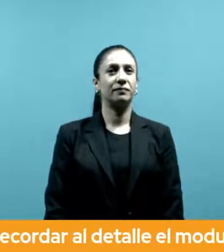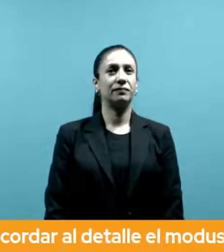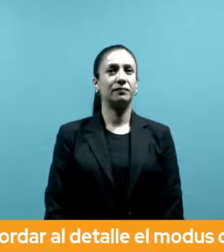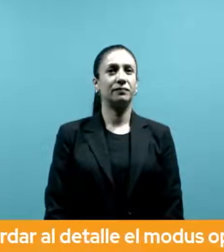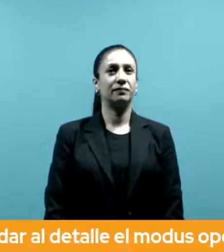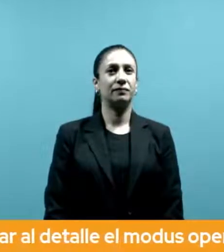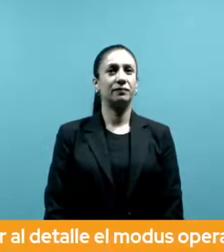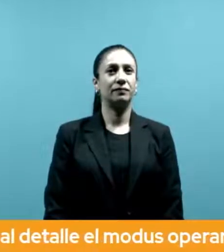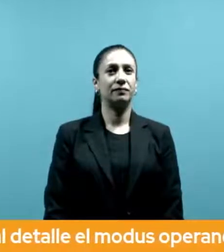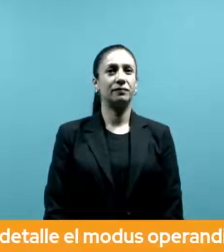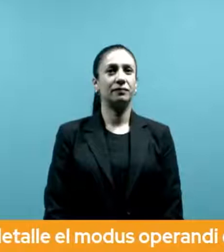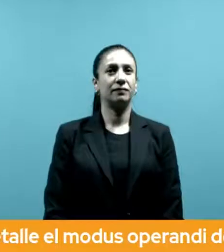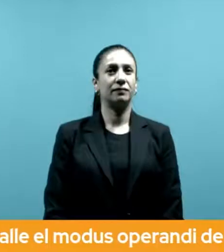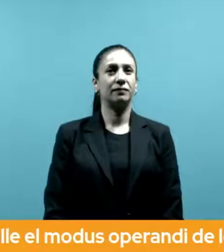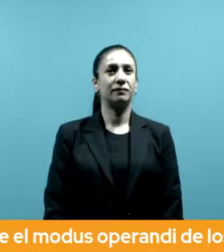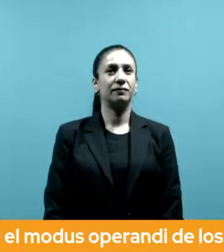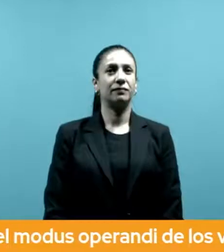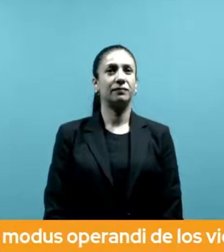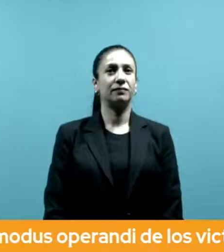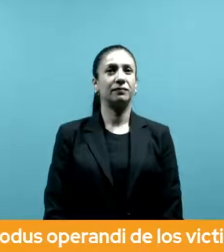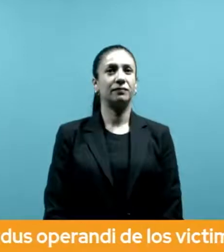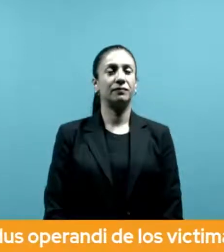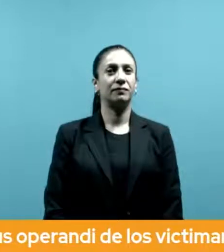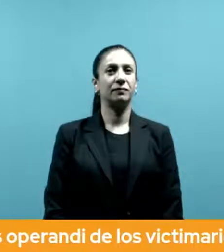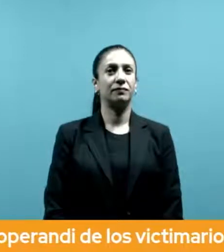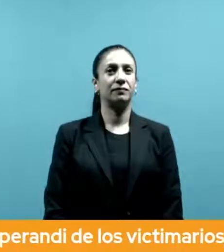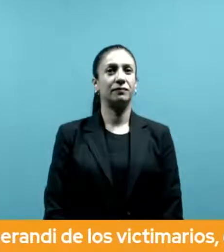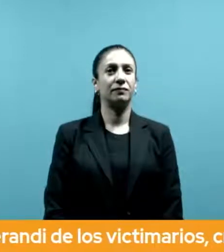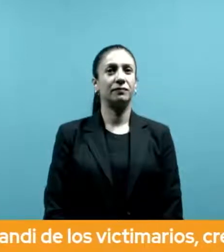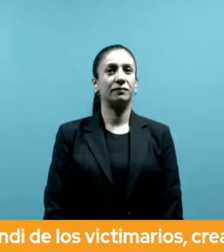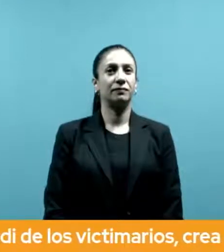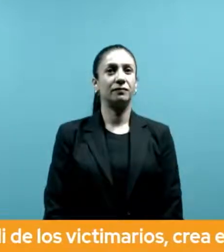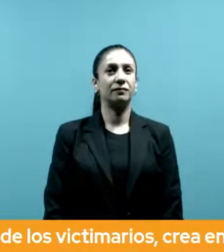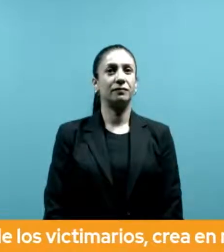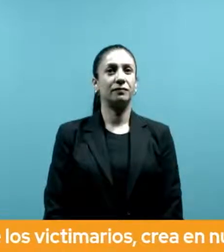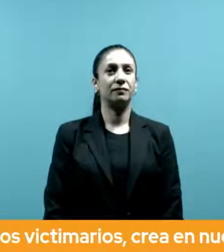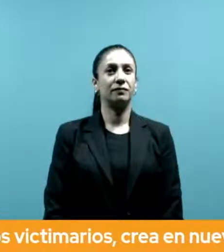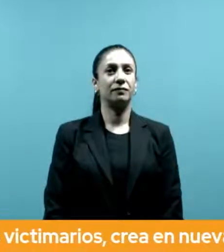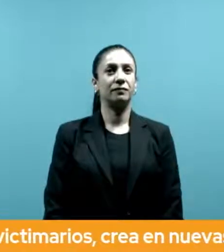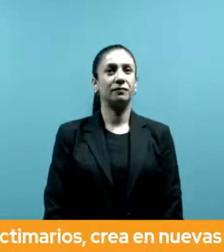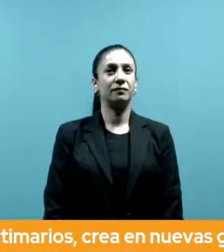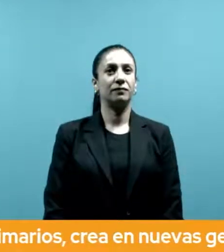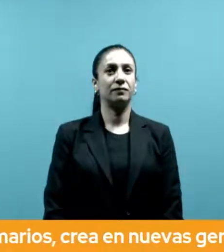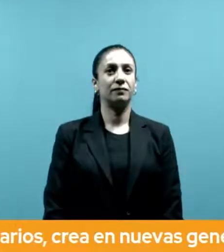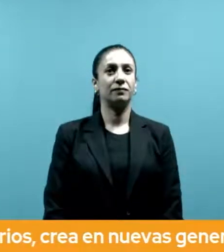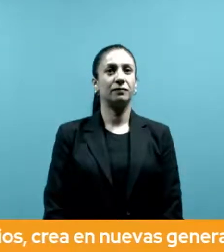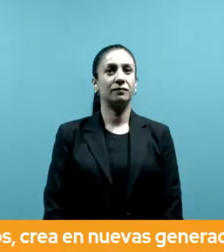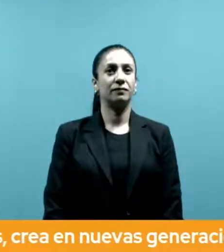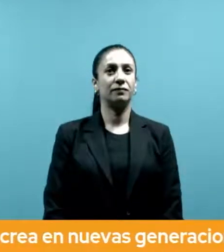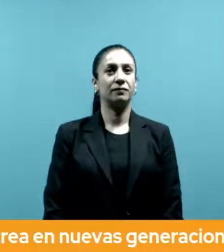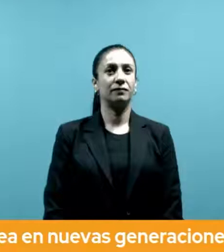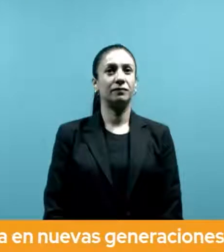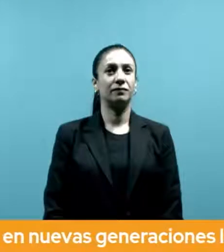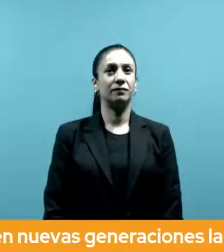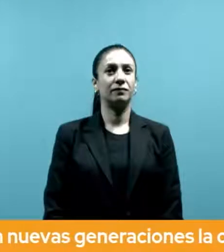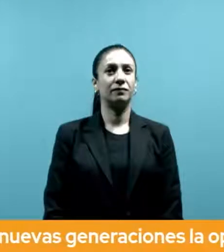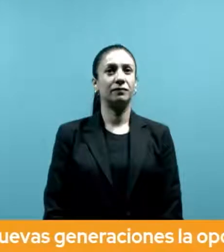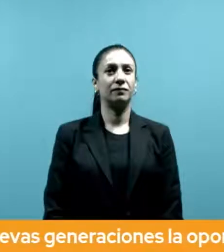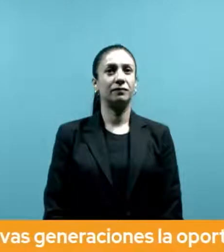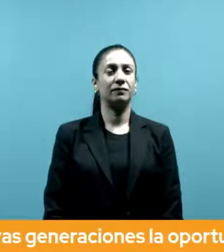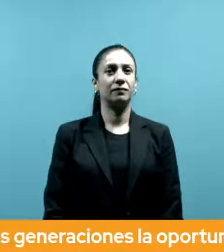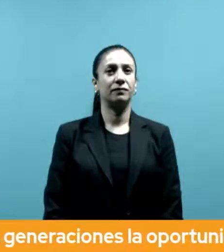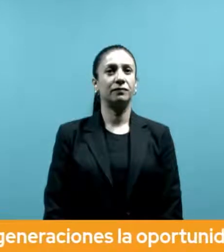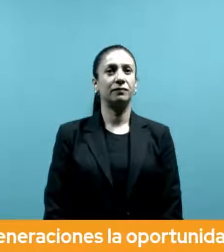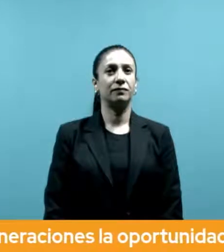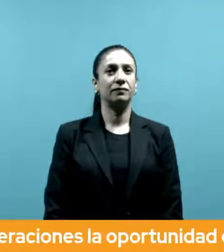story will be told because survivors left us plenty of words. And then when we ask this question about the future generations, we kind